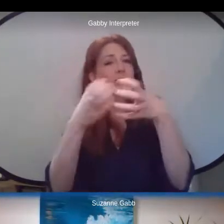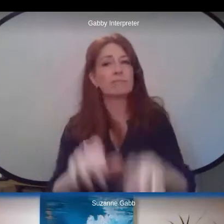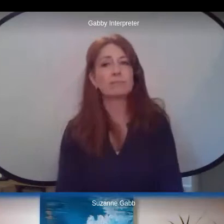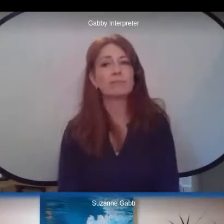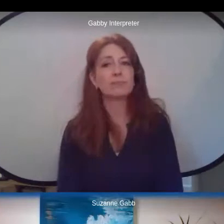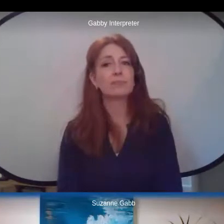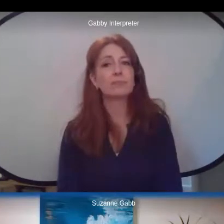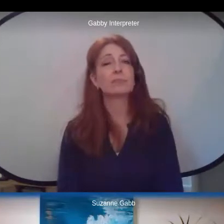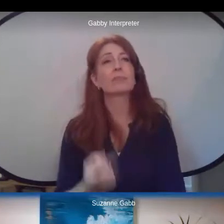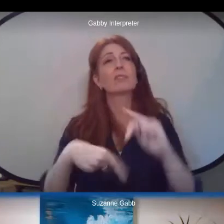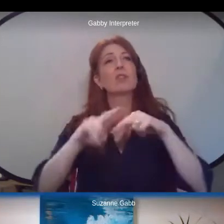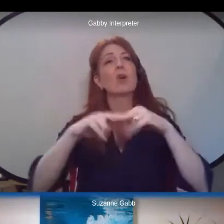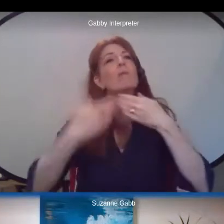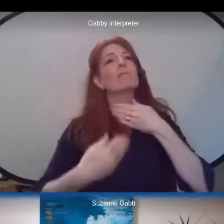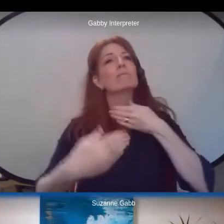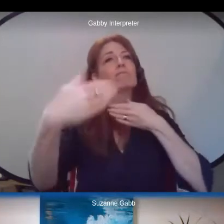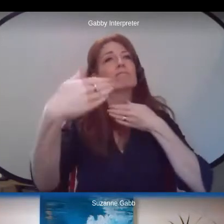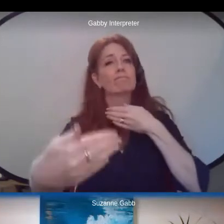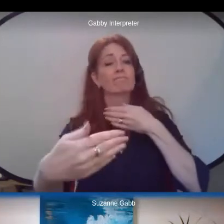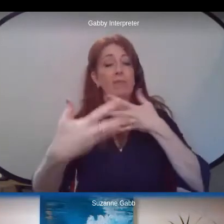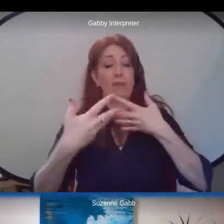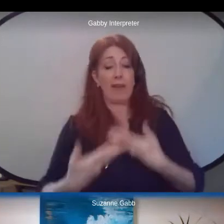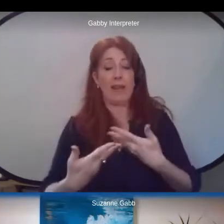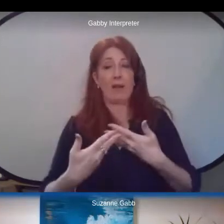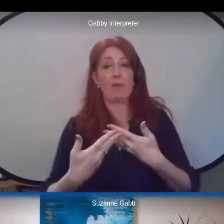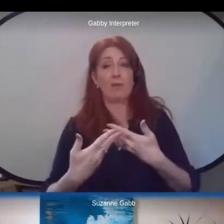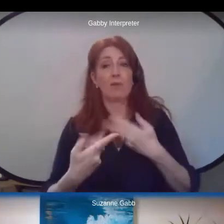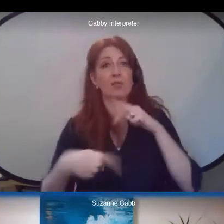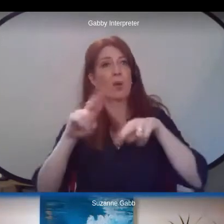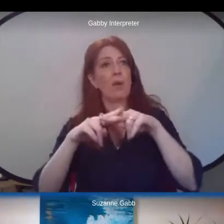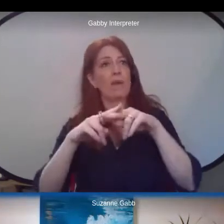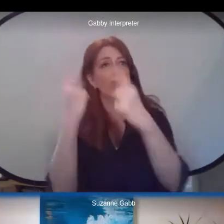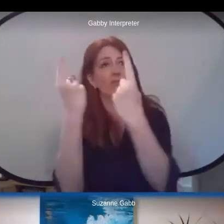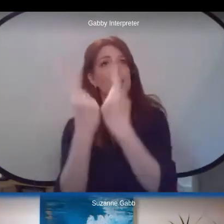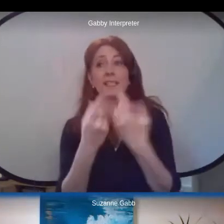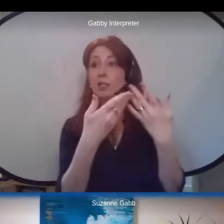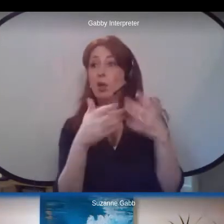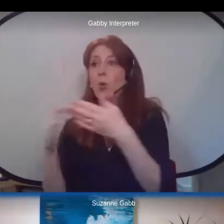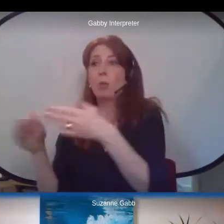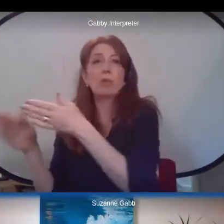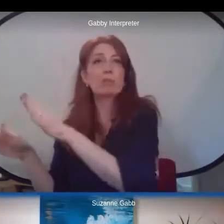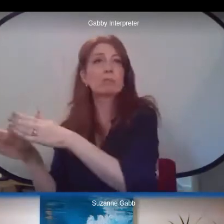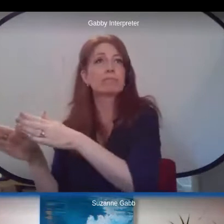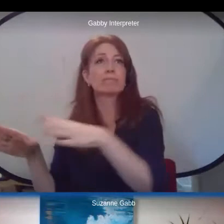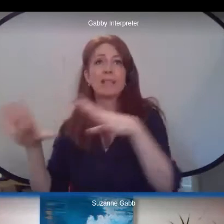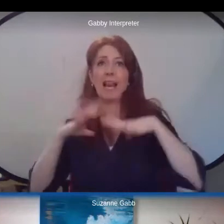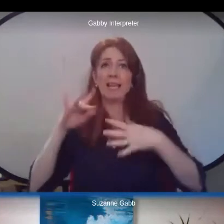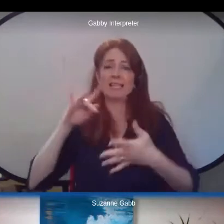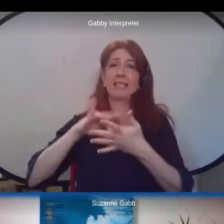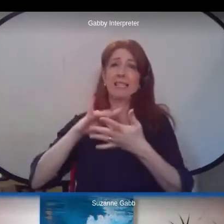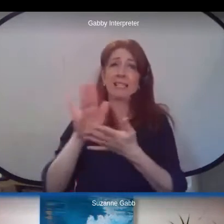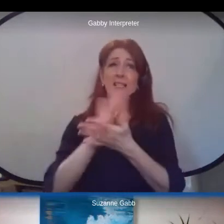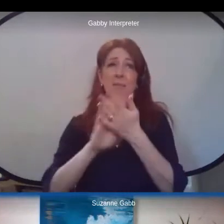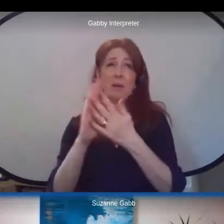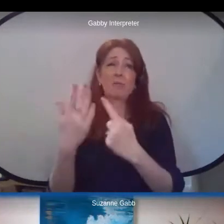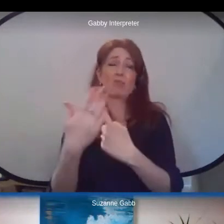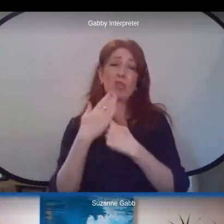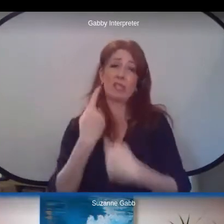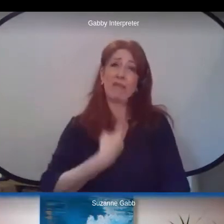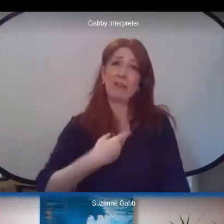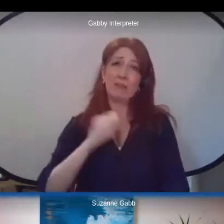moving forward from this point in time, as our facilities are opening, leisure centers are under huge amount of pressures. They're very,